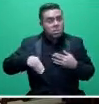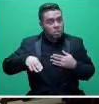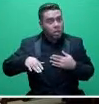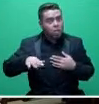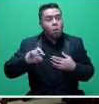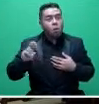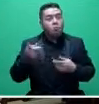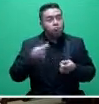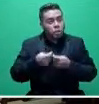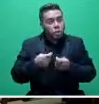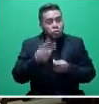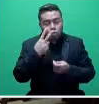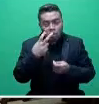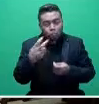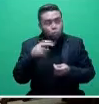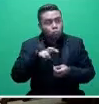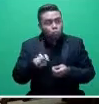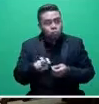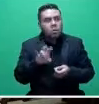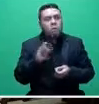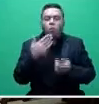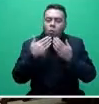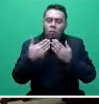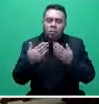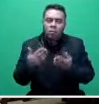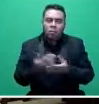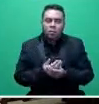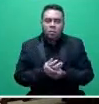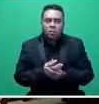Transport for his contribution to the debate. And I now give the floor to